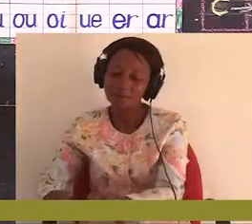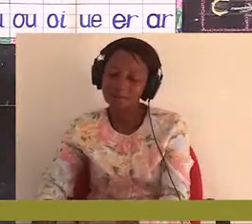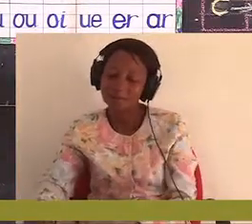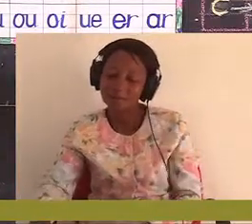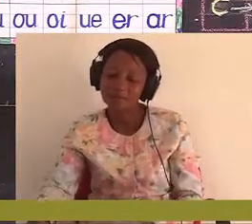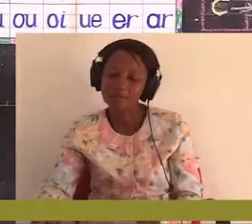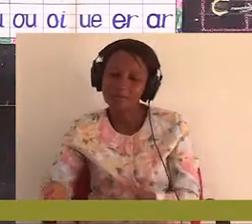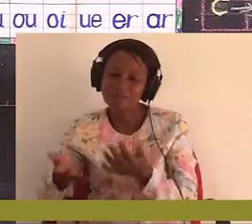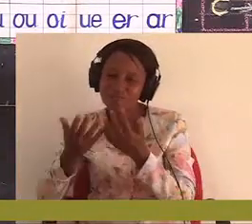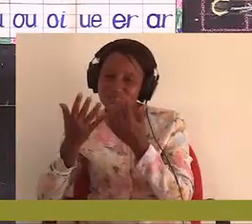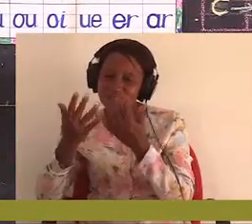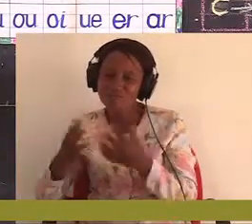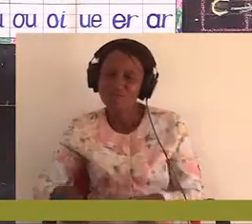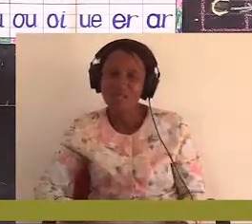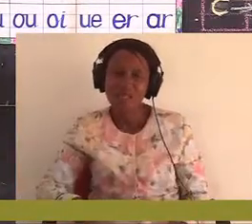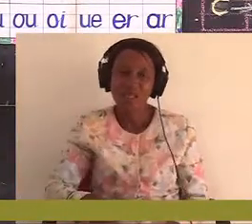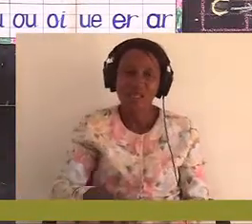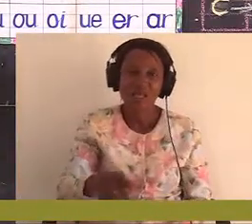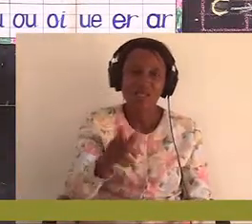Gas.